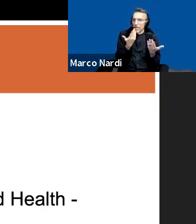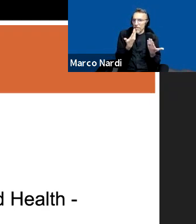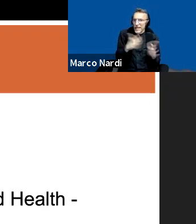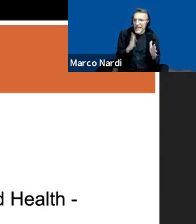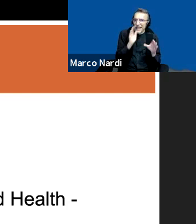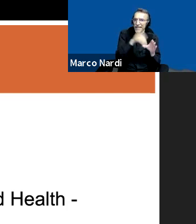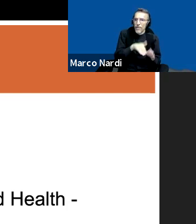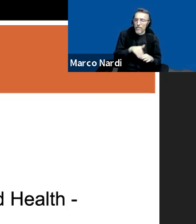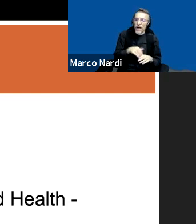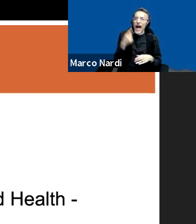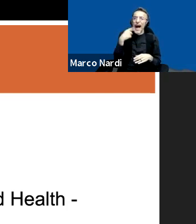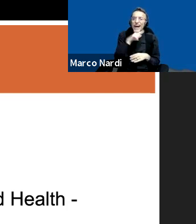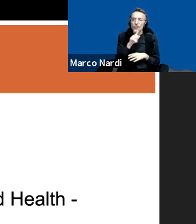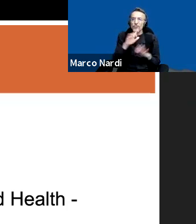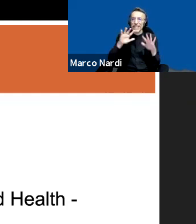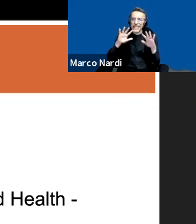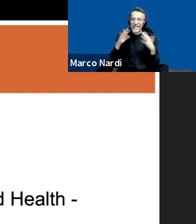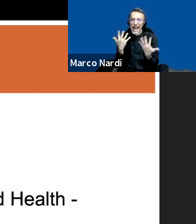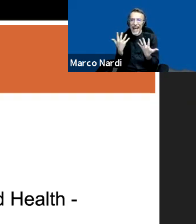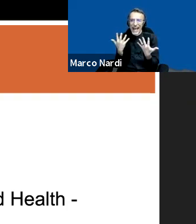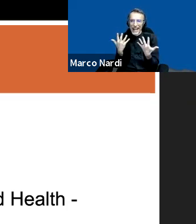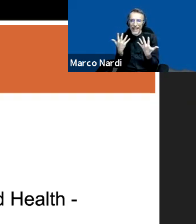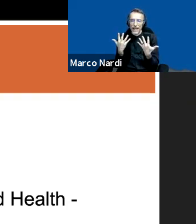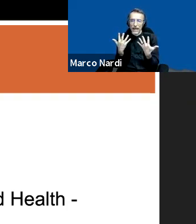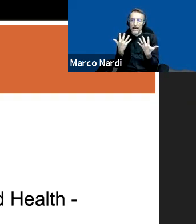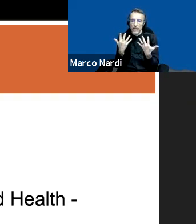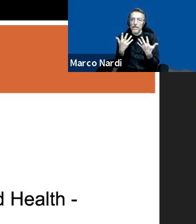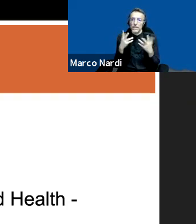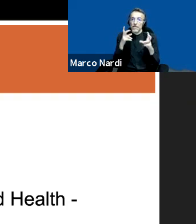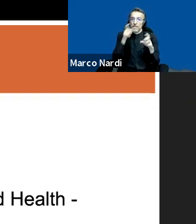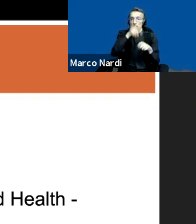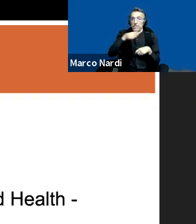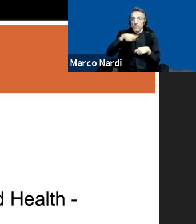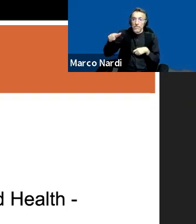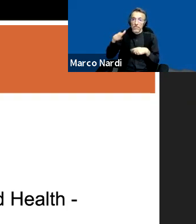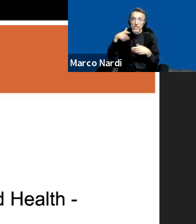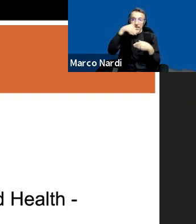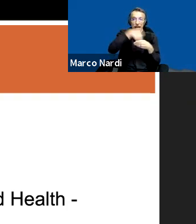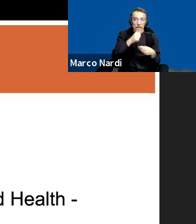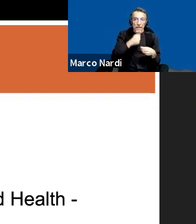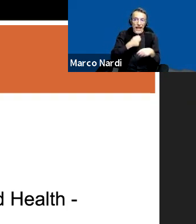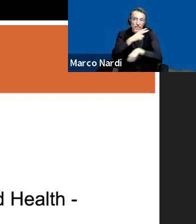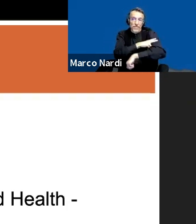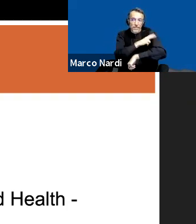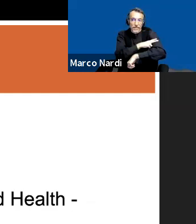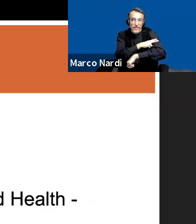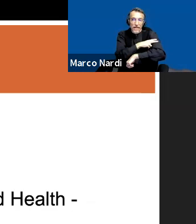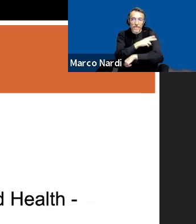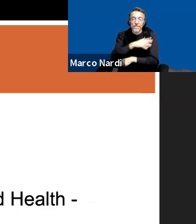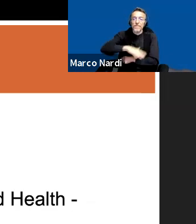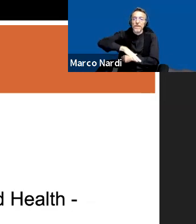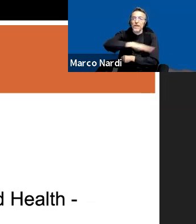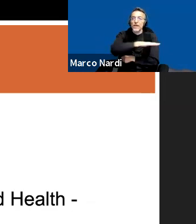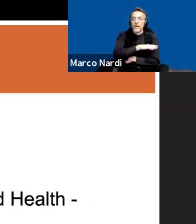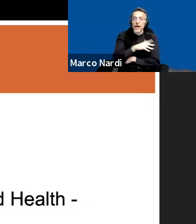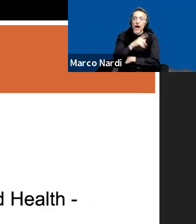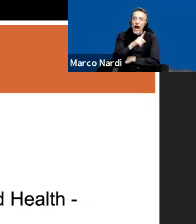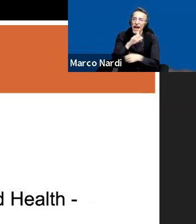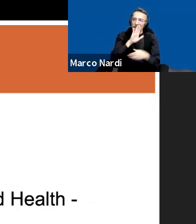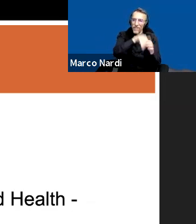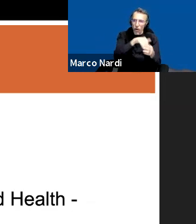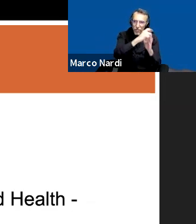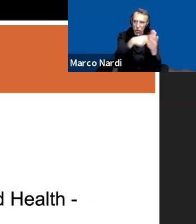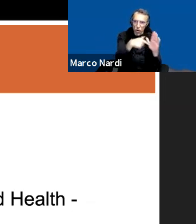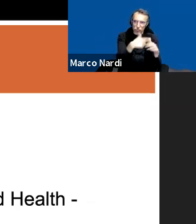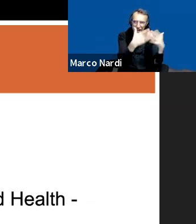110 full-time faculty across those 4 departments, many of them engaged in these projects. So you can imagine